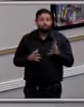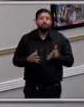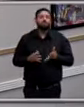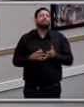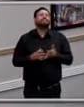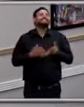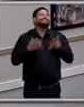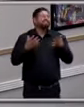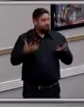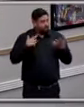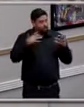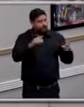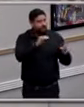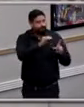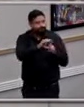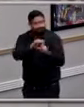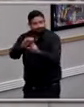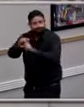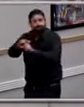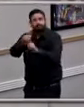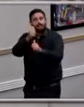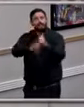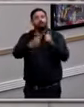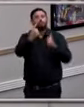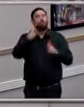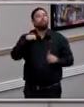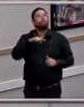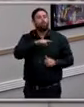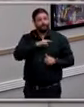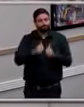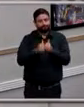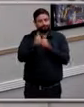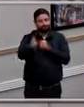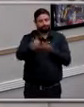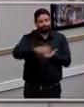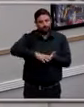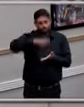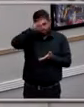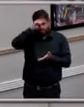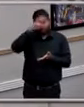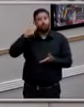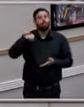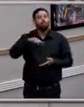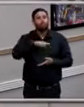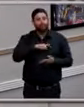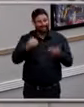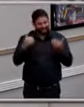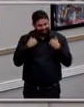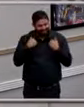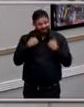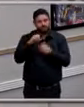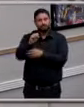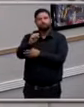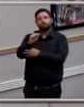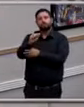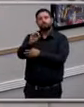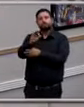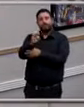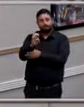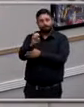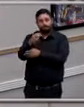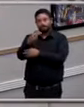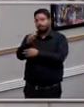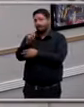like to remind everyone that we are doing virtual learning right now and that we do have Safe Haven But